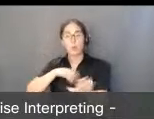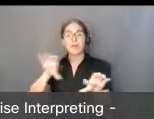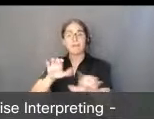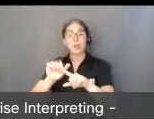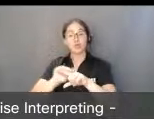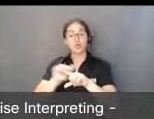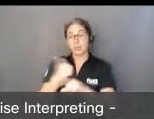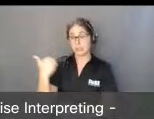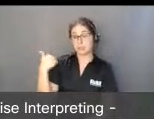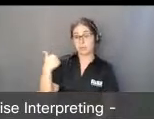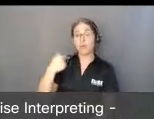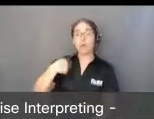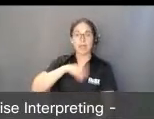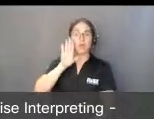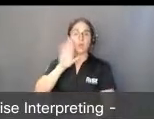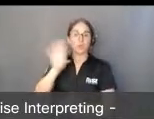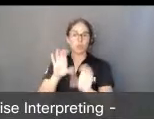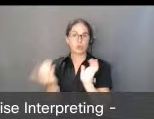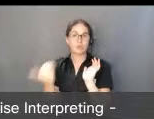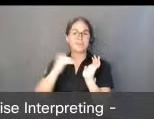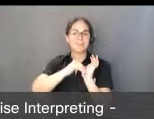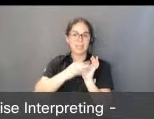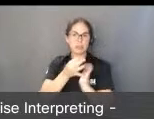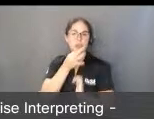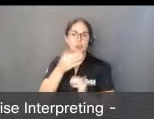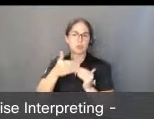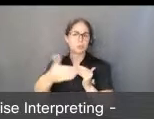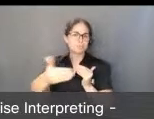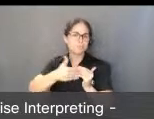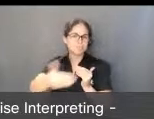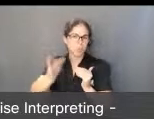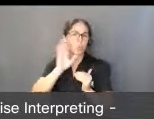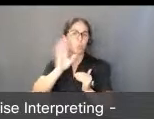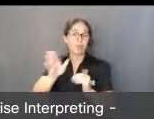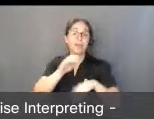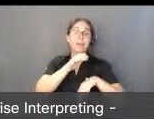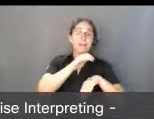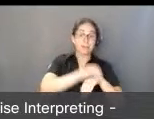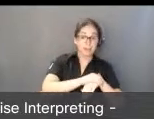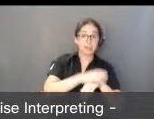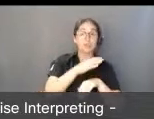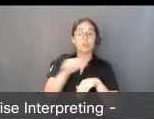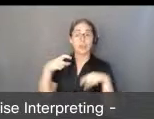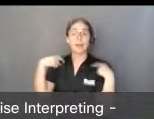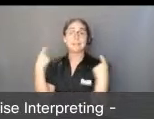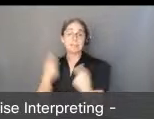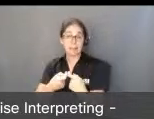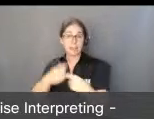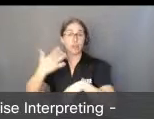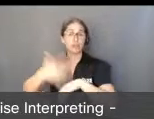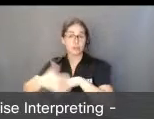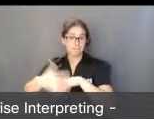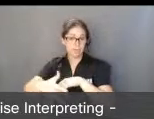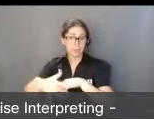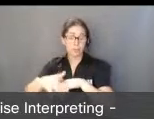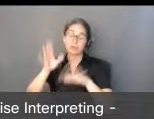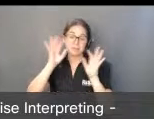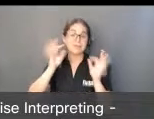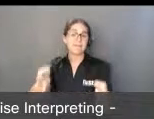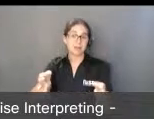we'll do them again coming up pretty soon here in English and Spanish for our parents for